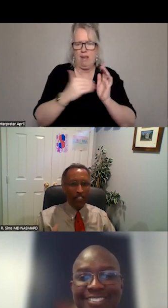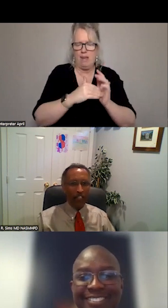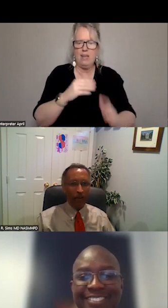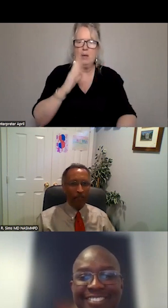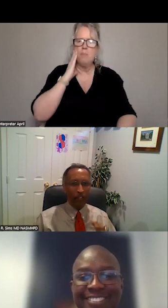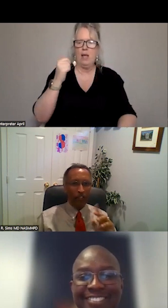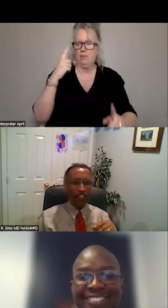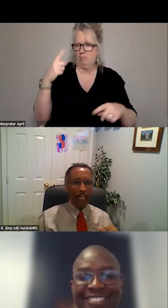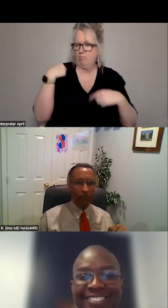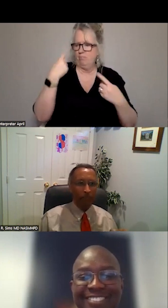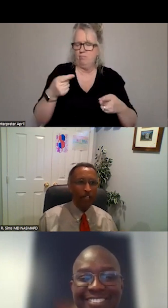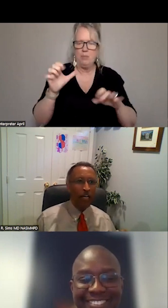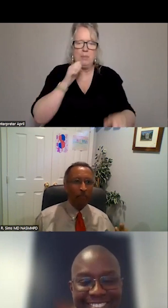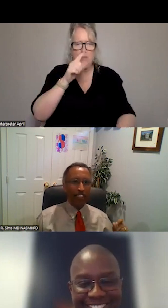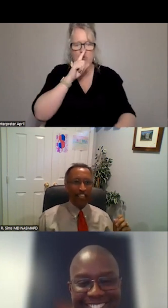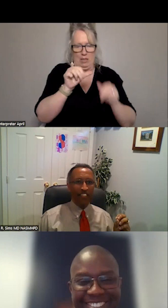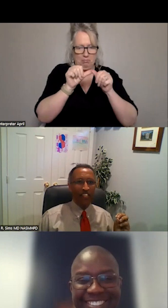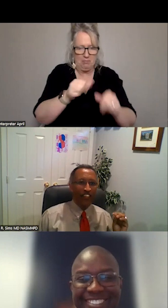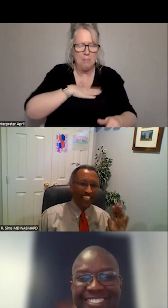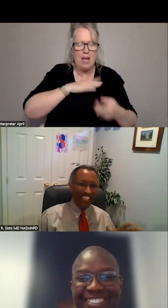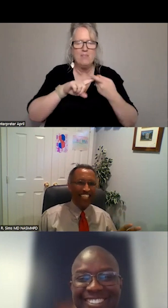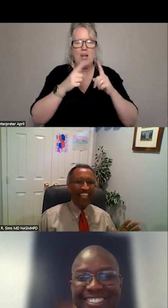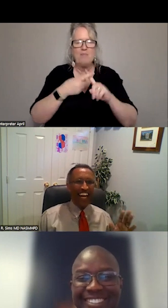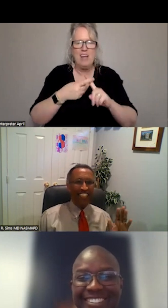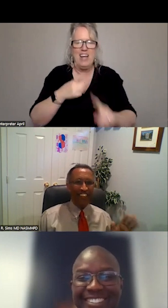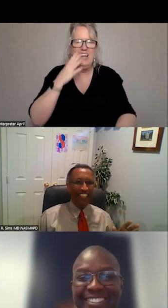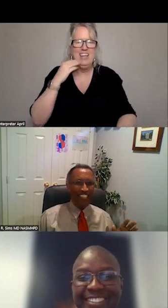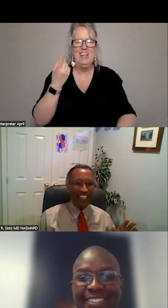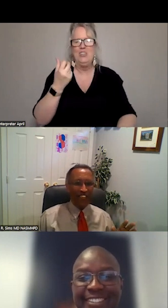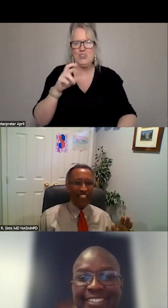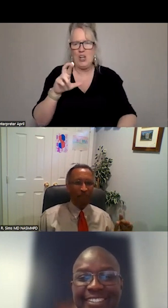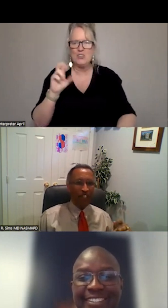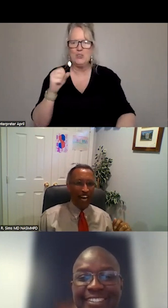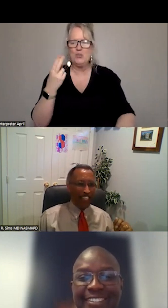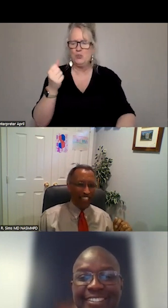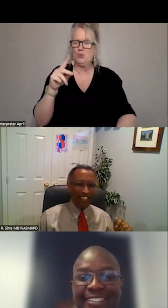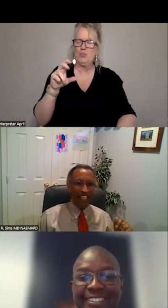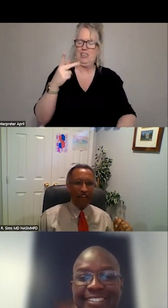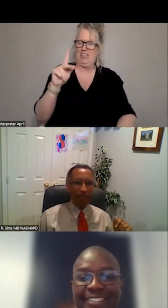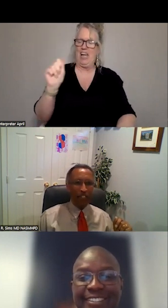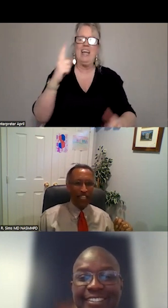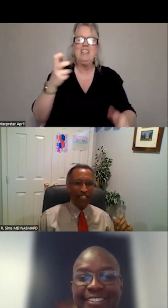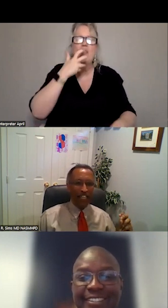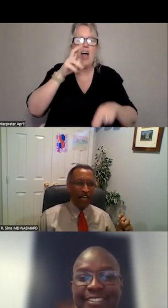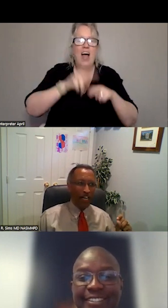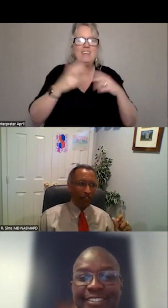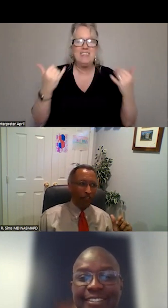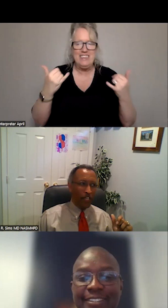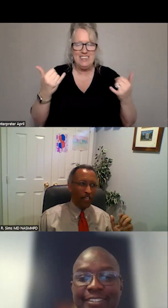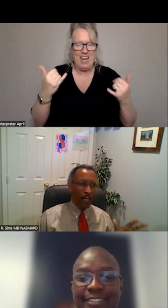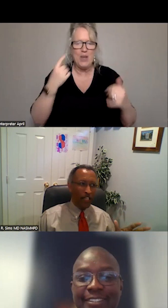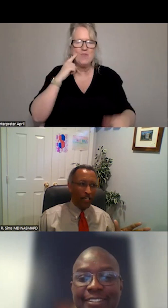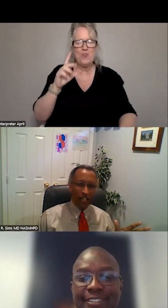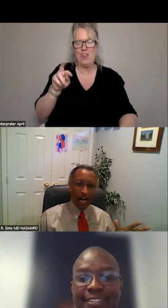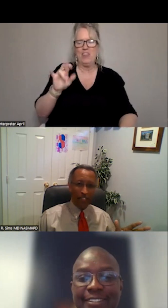all of this too, I'm not sure if he stays my friend, but Dr. Cervenka has graciously agreed to be on the hot seat today for today's